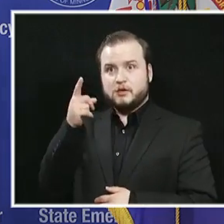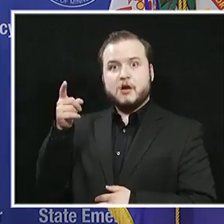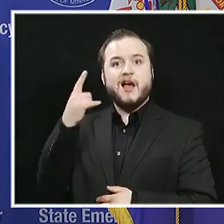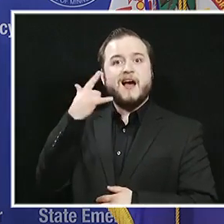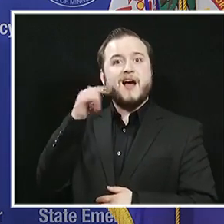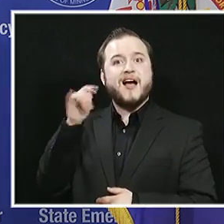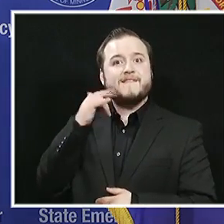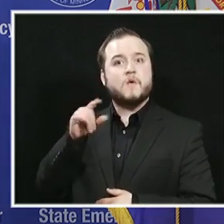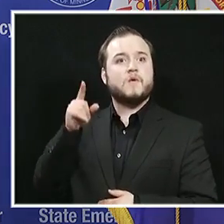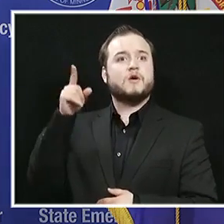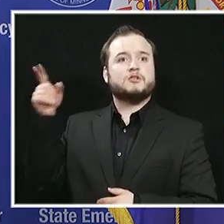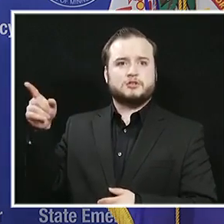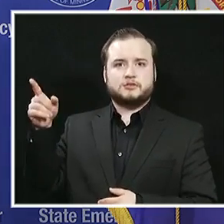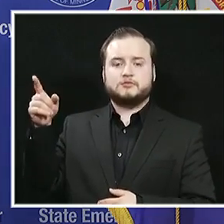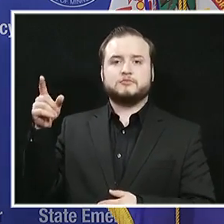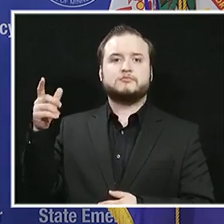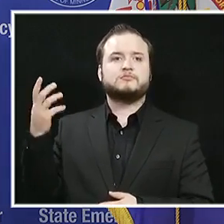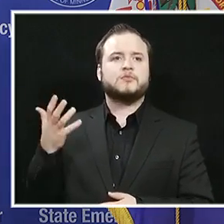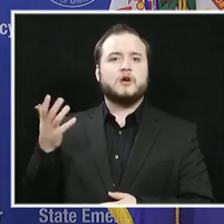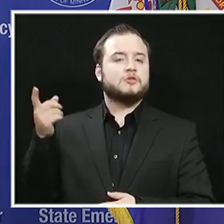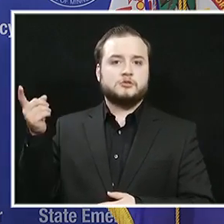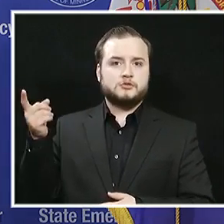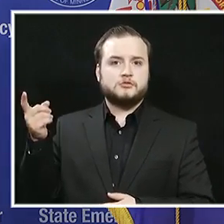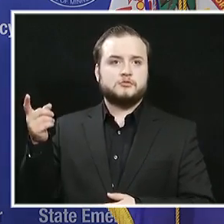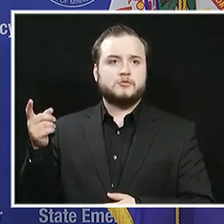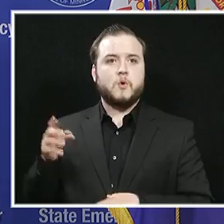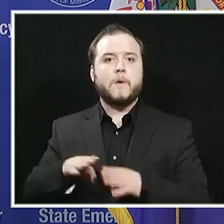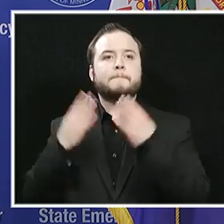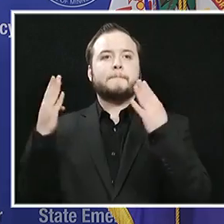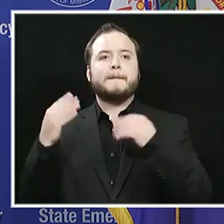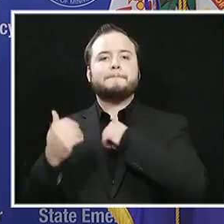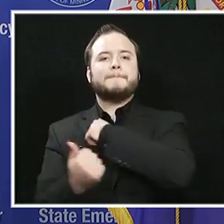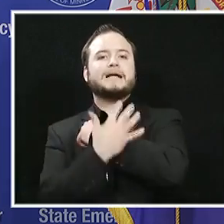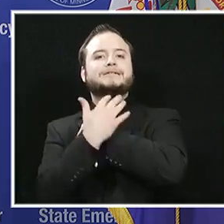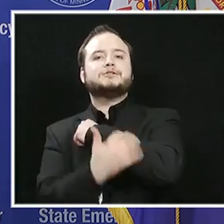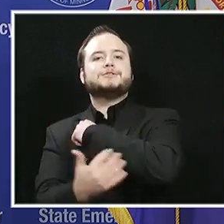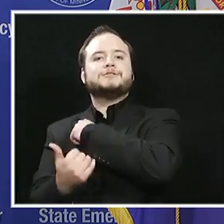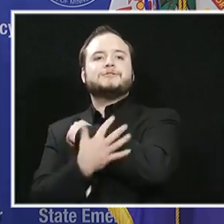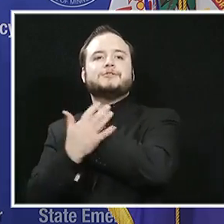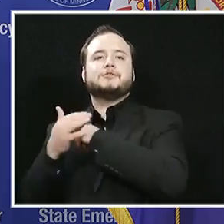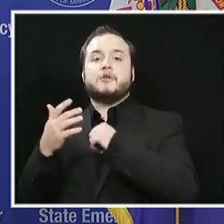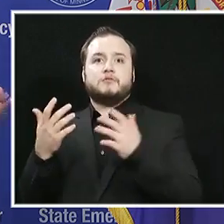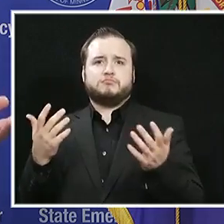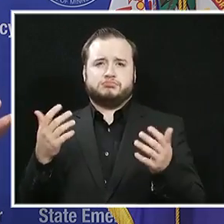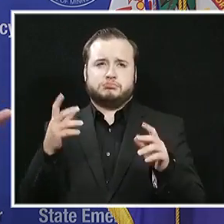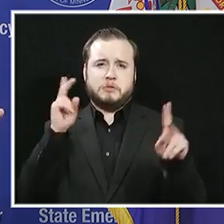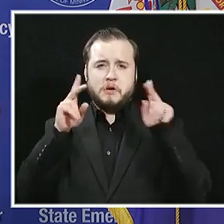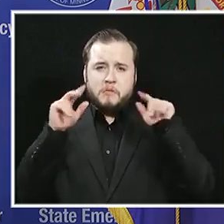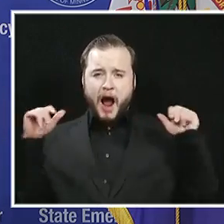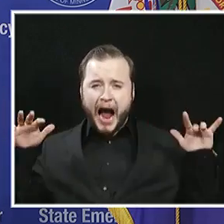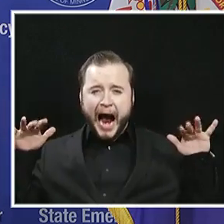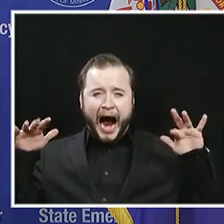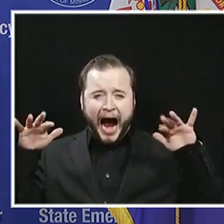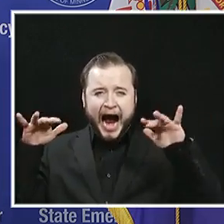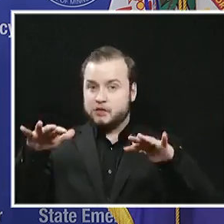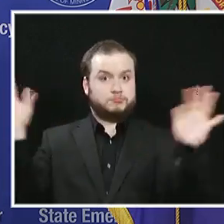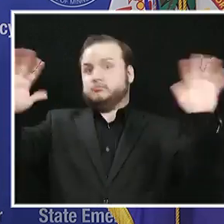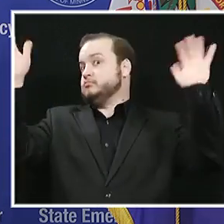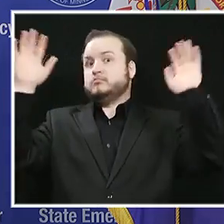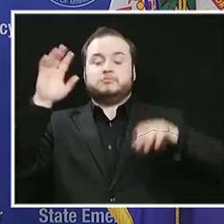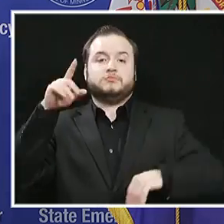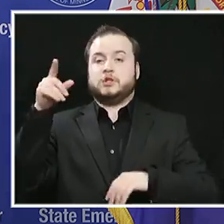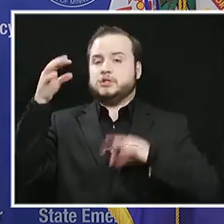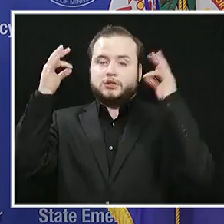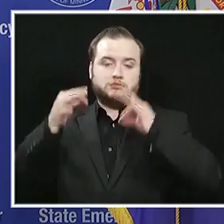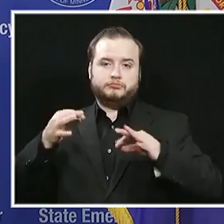have done a really nice job, and you saw it up there. And they opened the beaches, and it went south fast. Now all the beaches are closed and they're back to it.